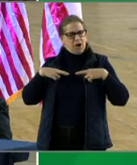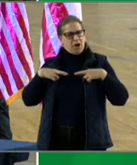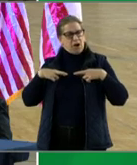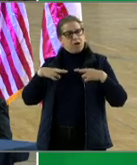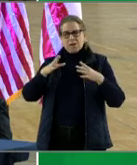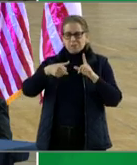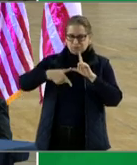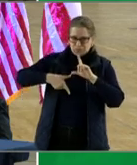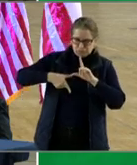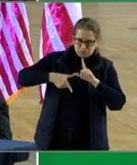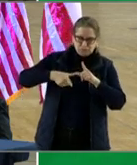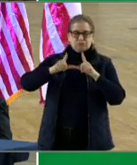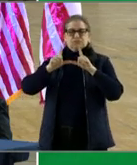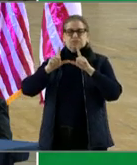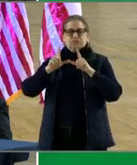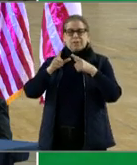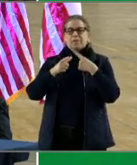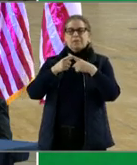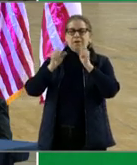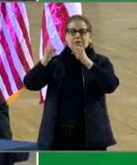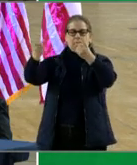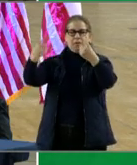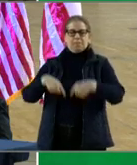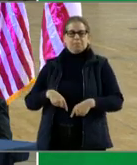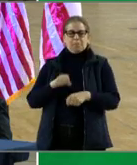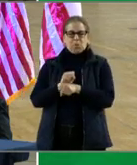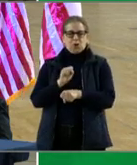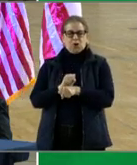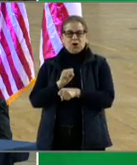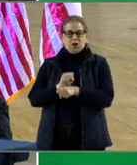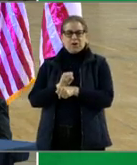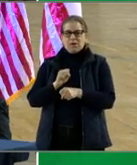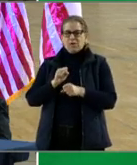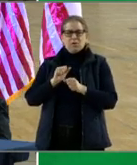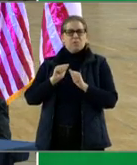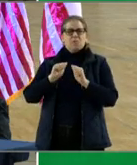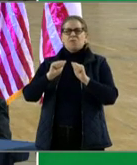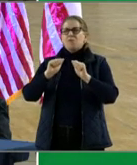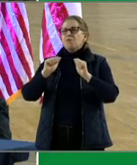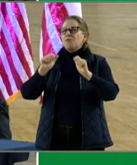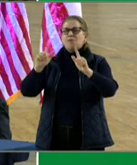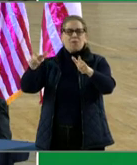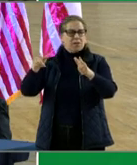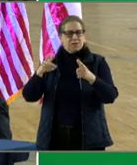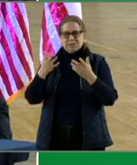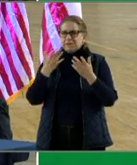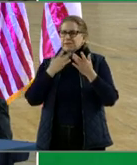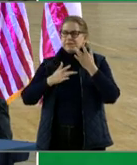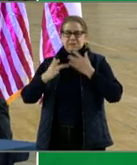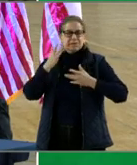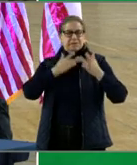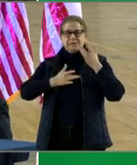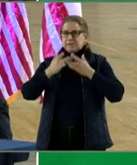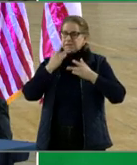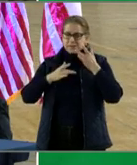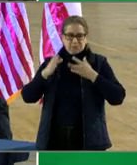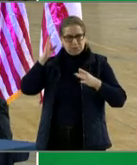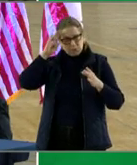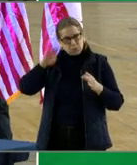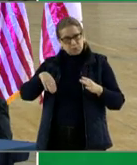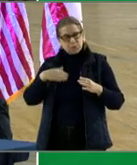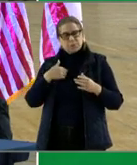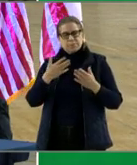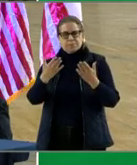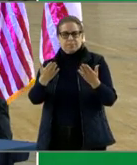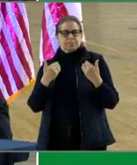So we recognize that every state may be having some staffing challenges, but we're working very diligently to be